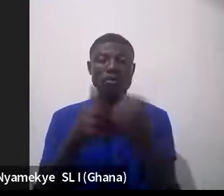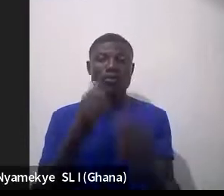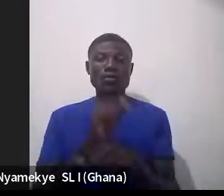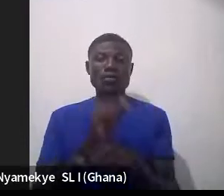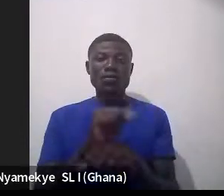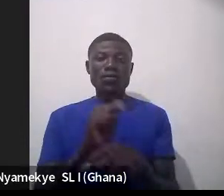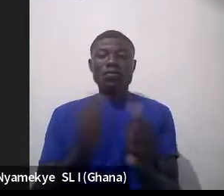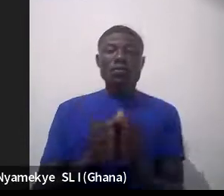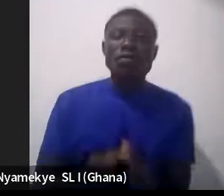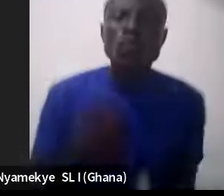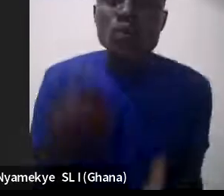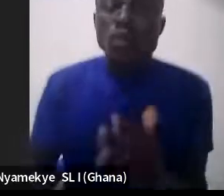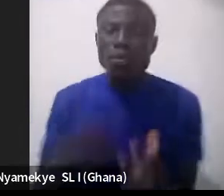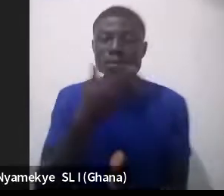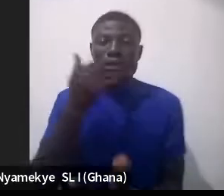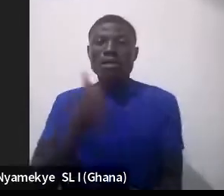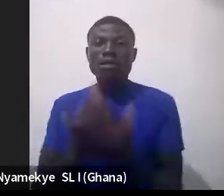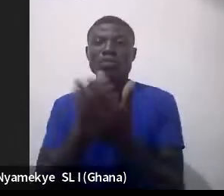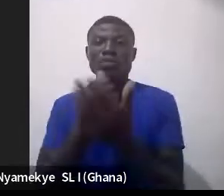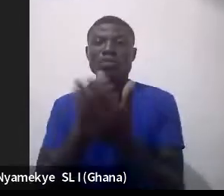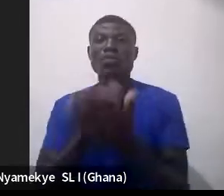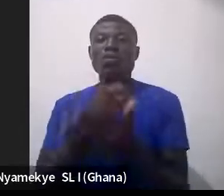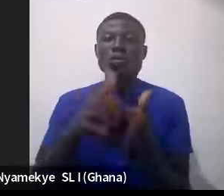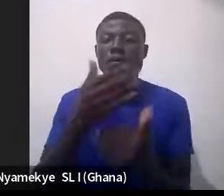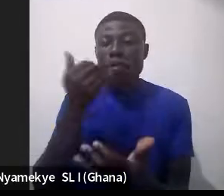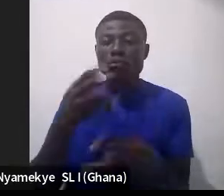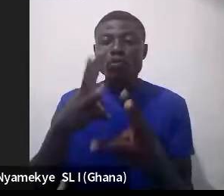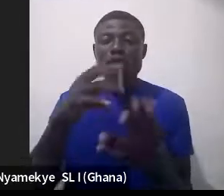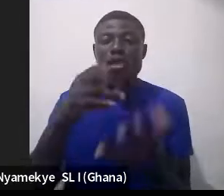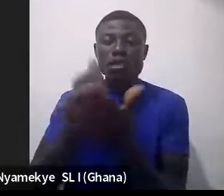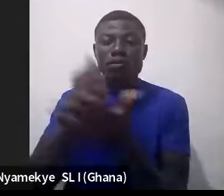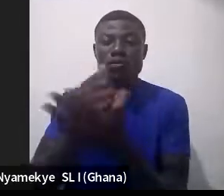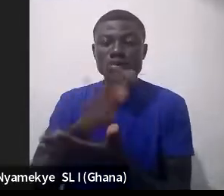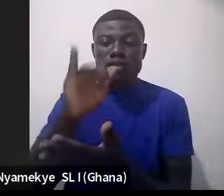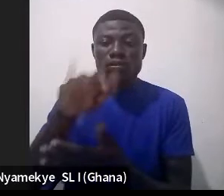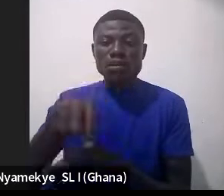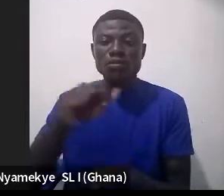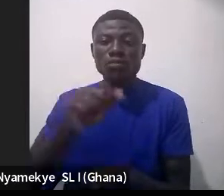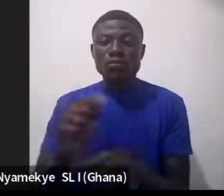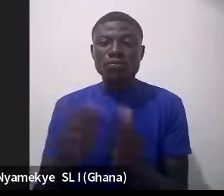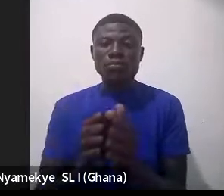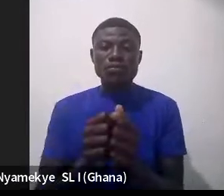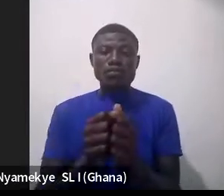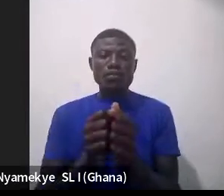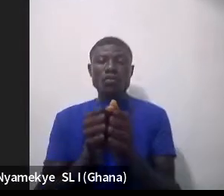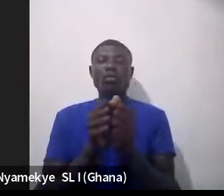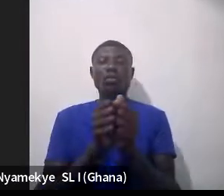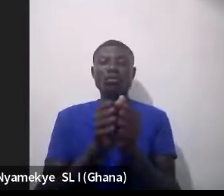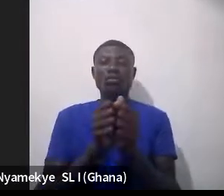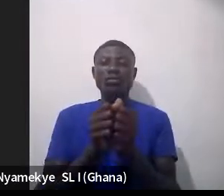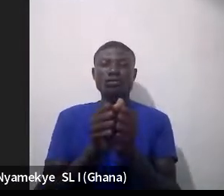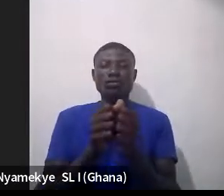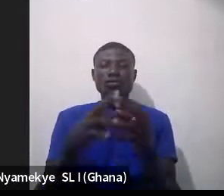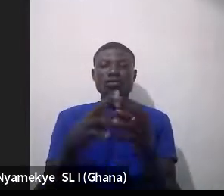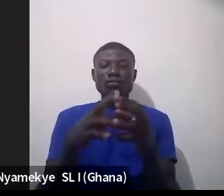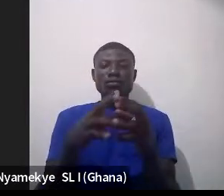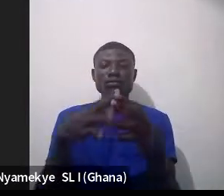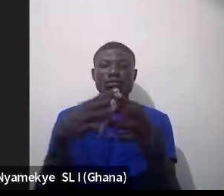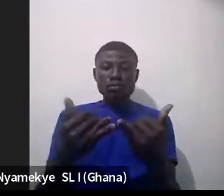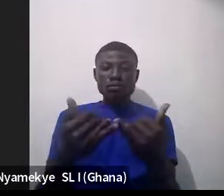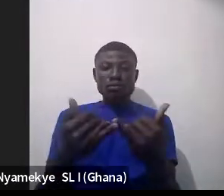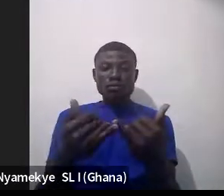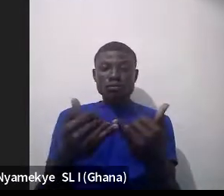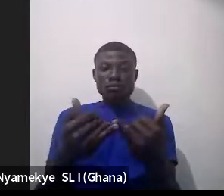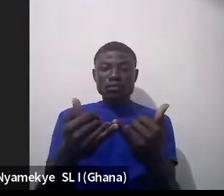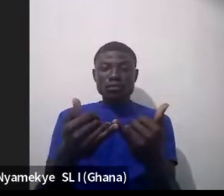best approach to teach students to read. I see that question. Is Benjamin able to read now? He can read, but